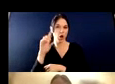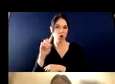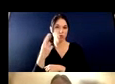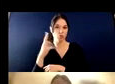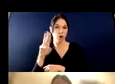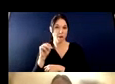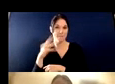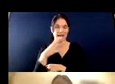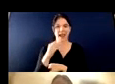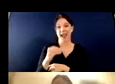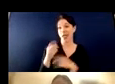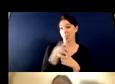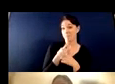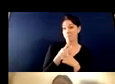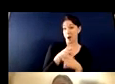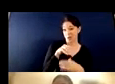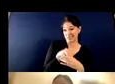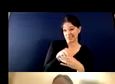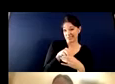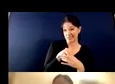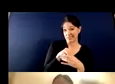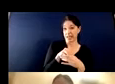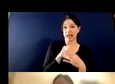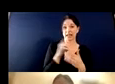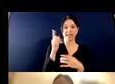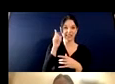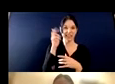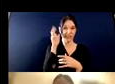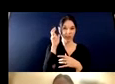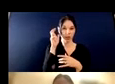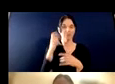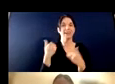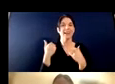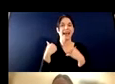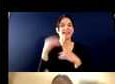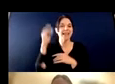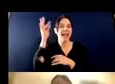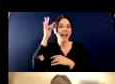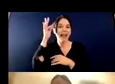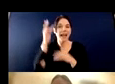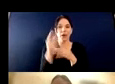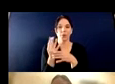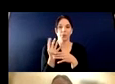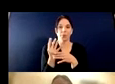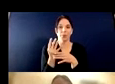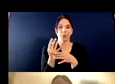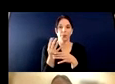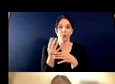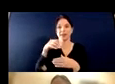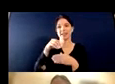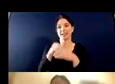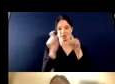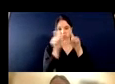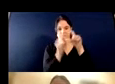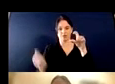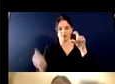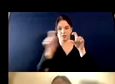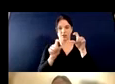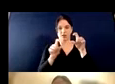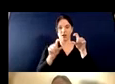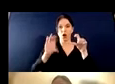ear. It causes the fluid and hair cells in the inner ear or cochlea to vibrate.